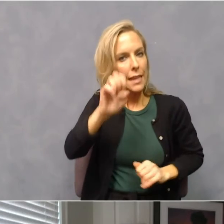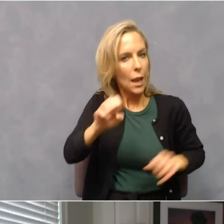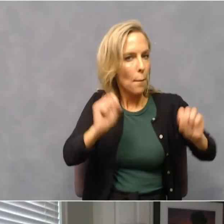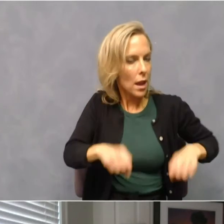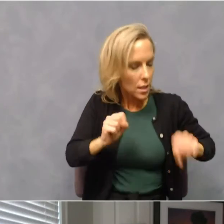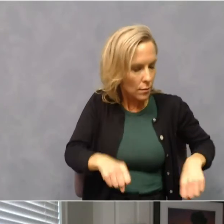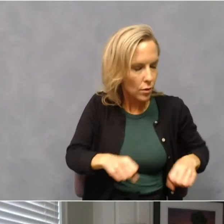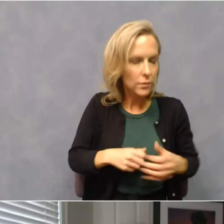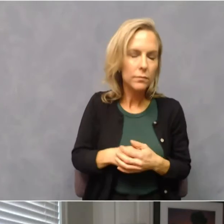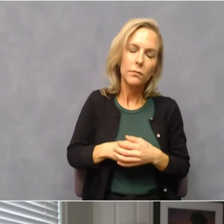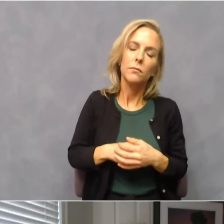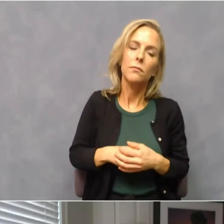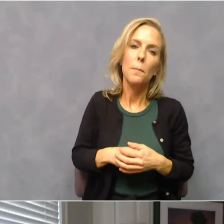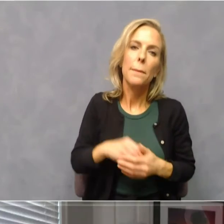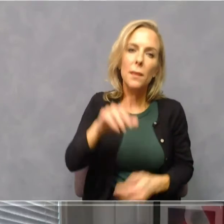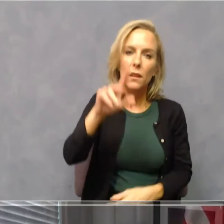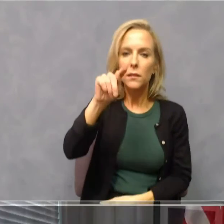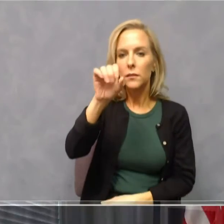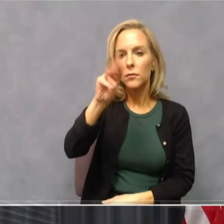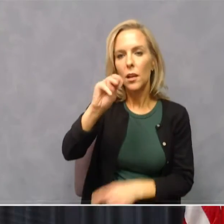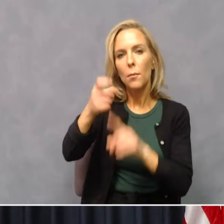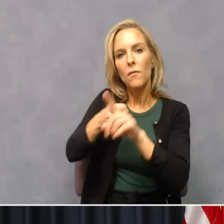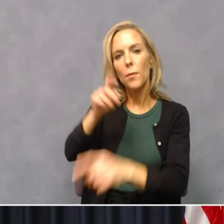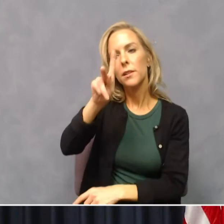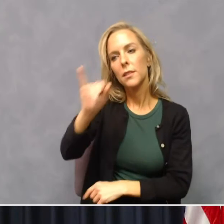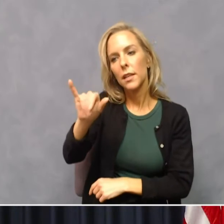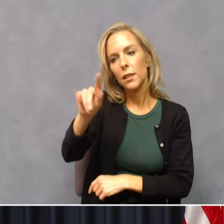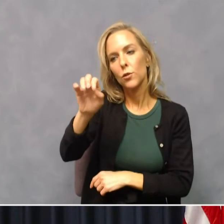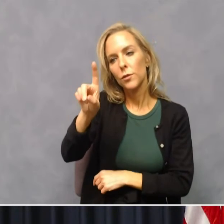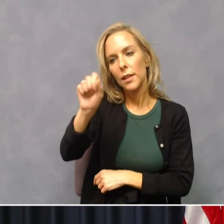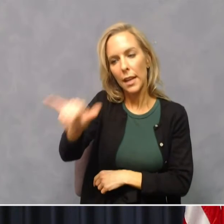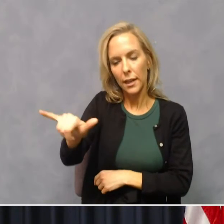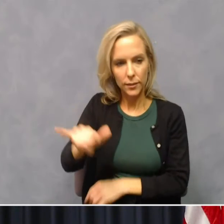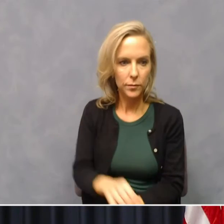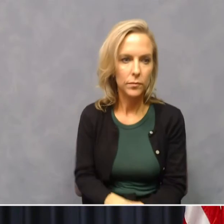All right, Tom Latek from Kentucky Today.